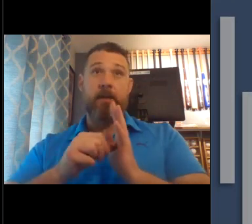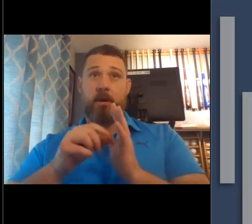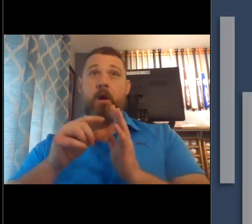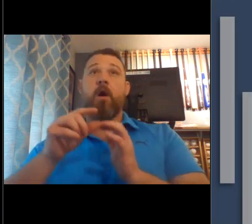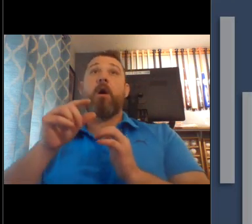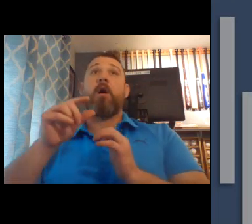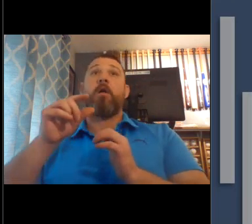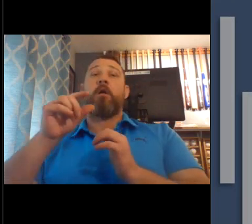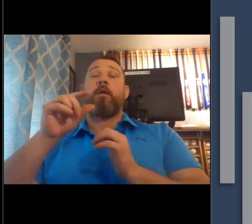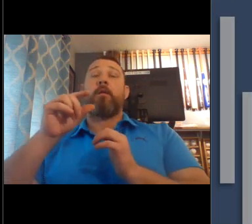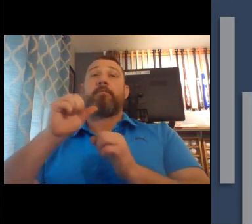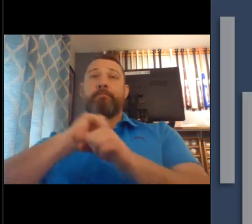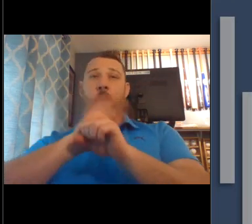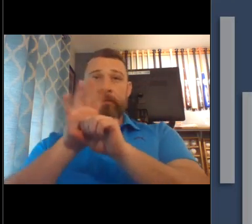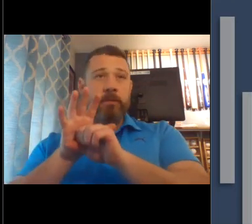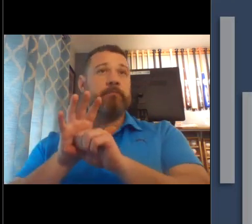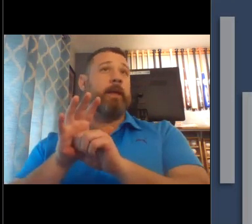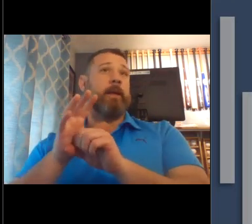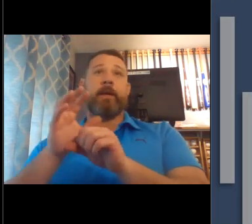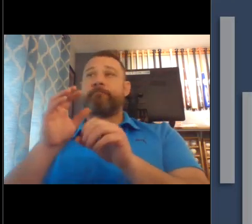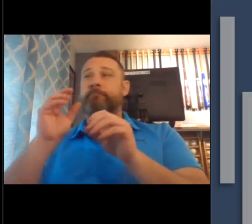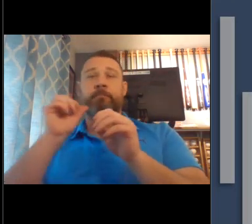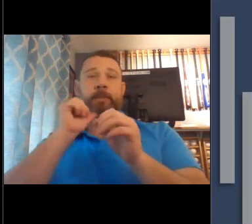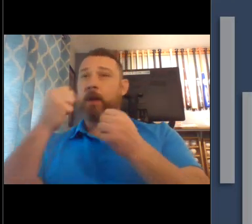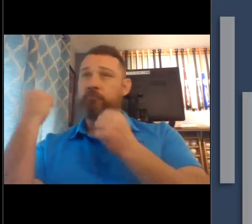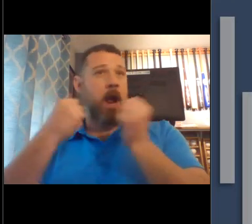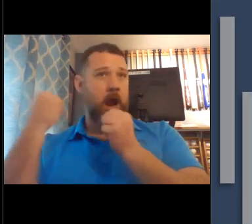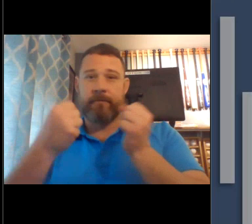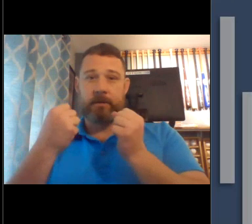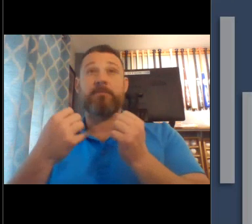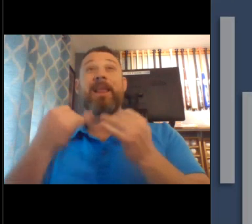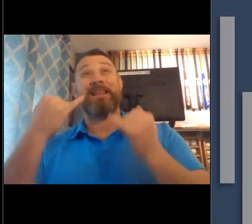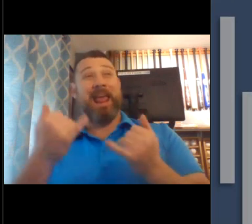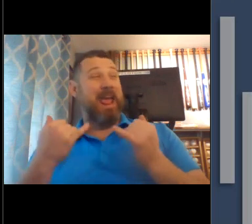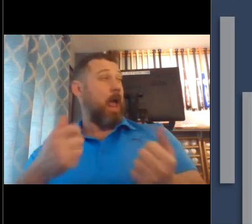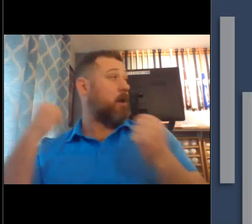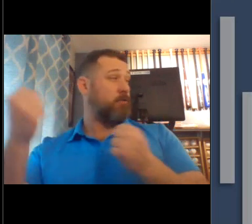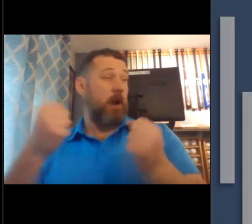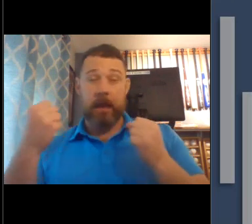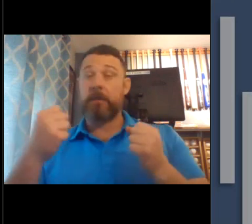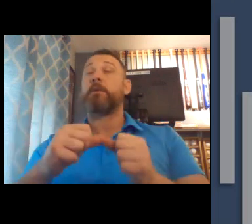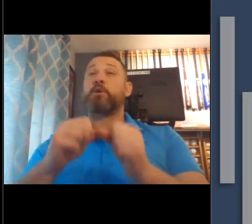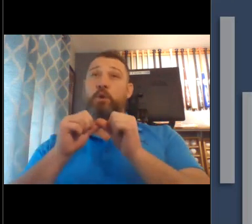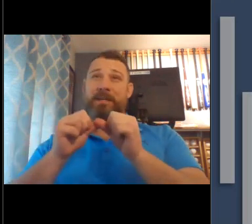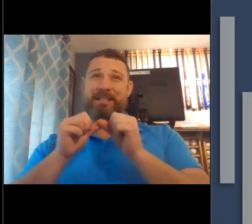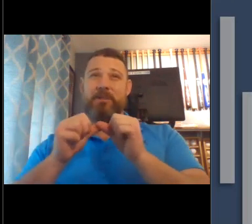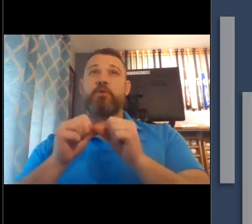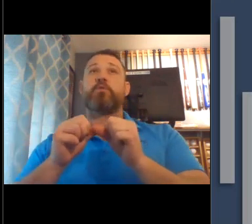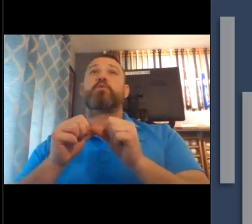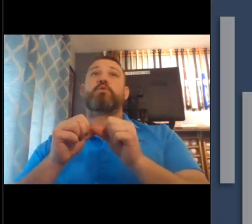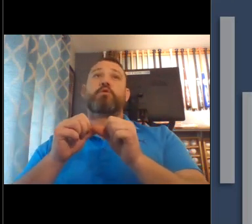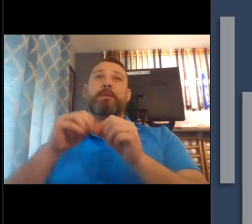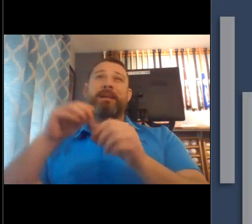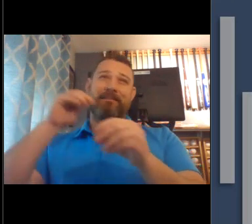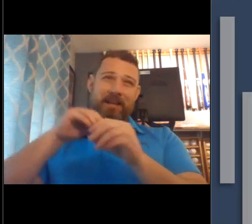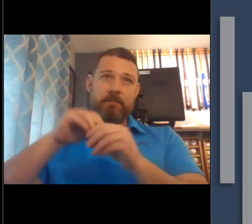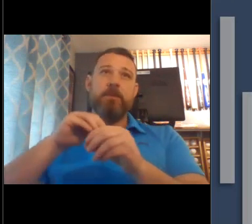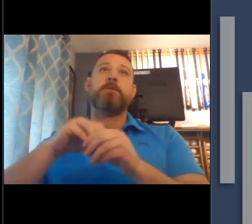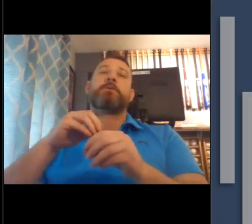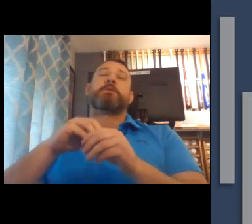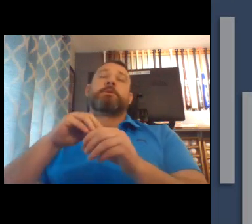traveled. As vehicle miles traveled rebound, it's imperative that we continue to make investments that support the deployment of zero-emission